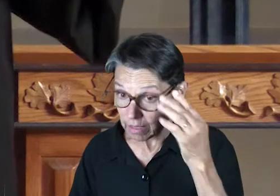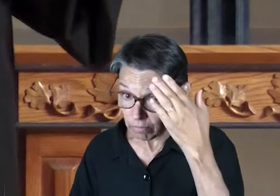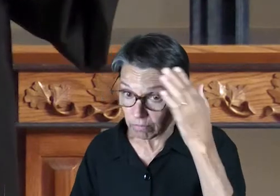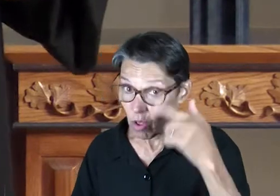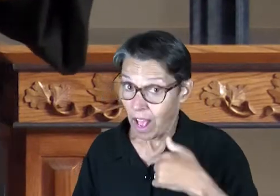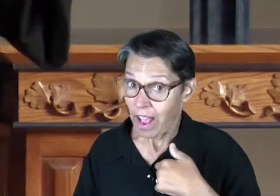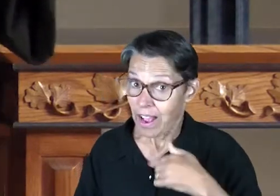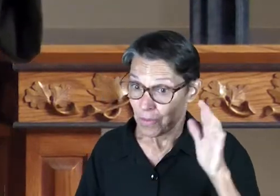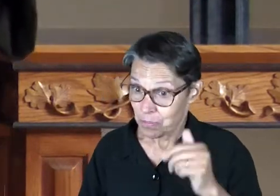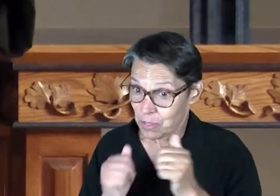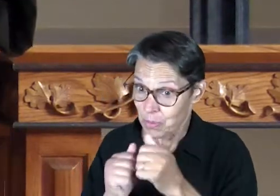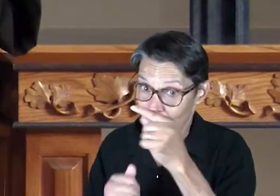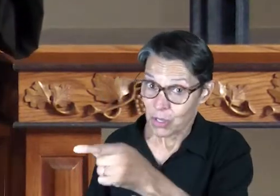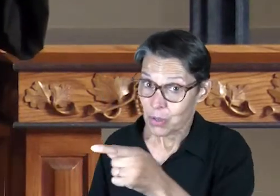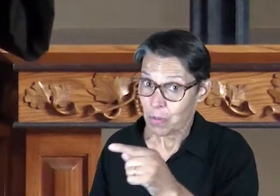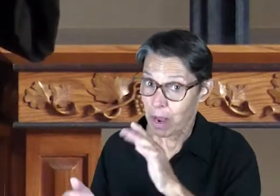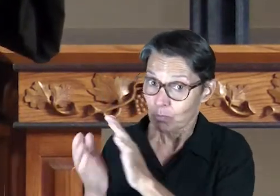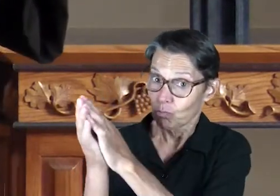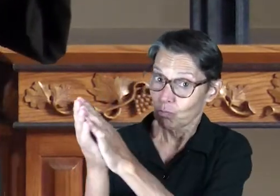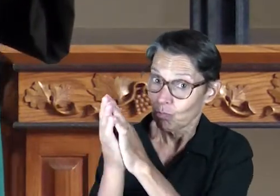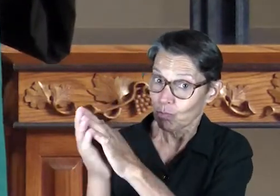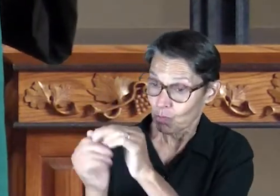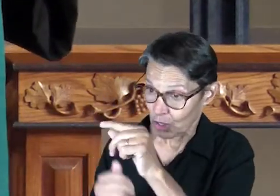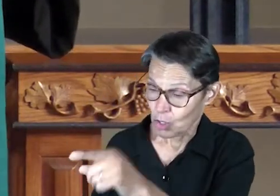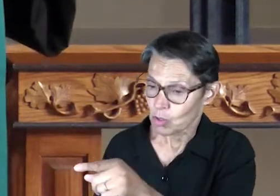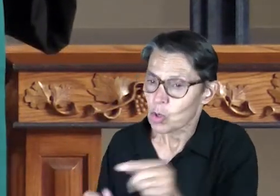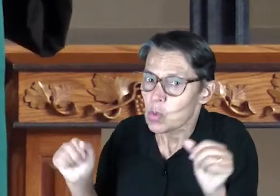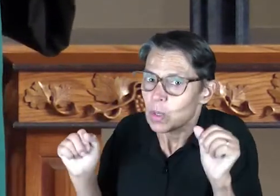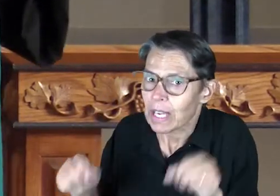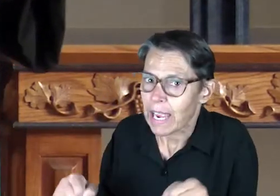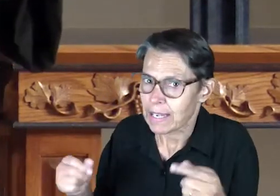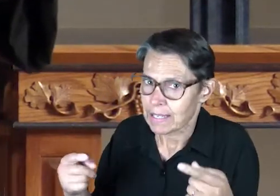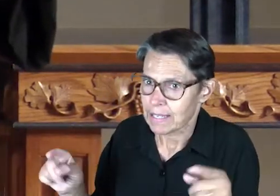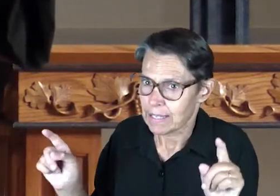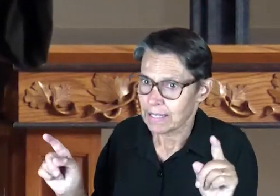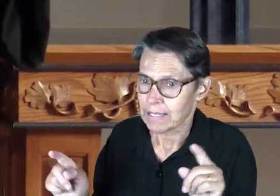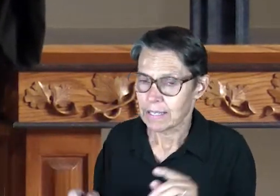what makes you able to do this is that I will be with you. My presence will be with you.